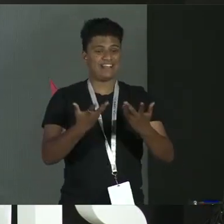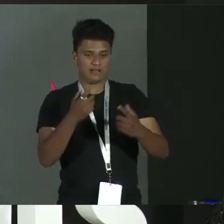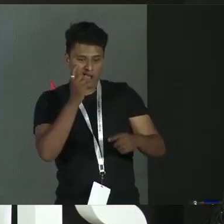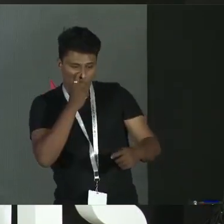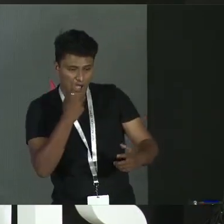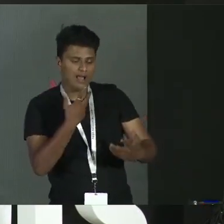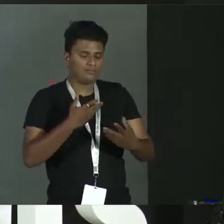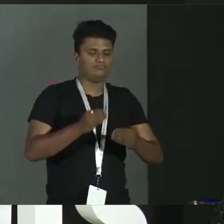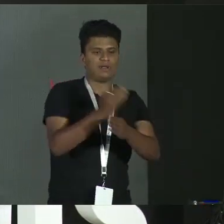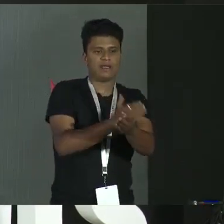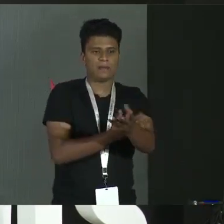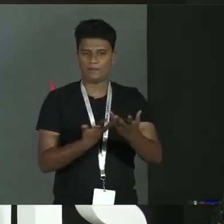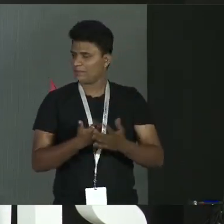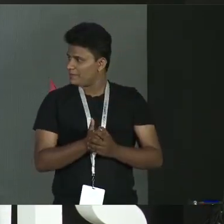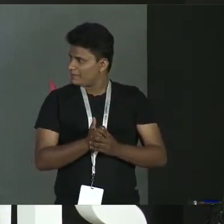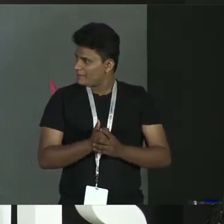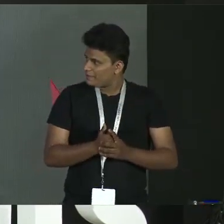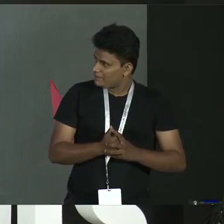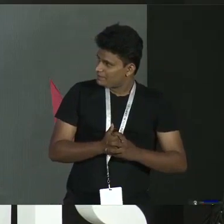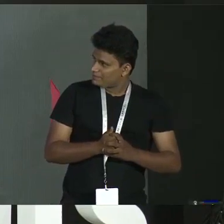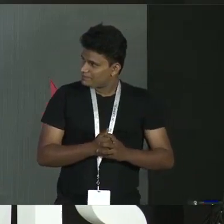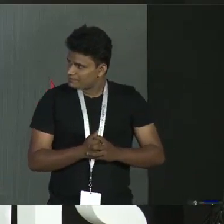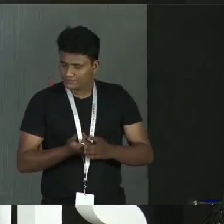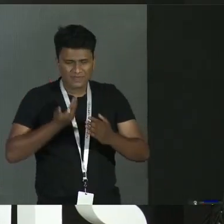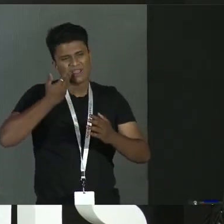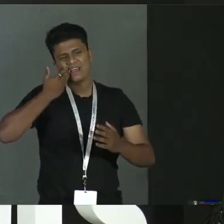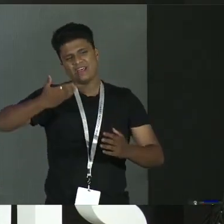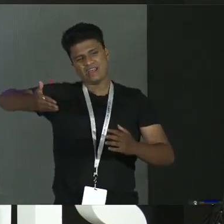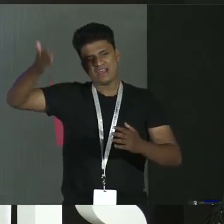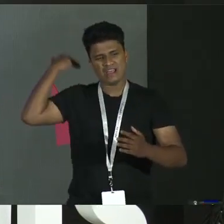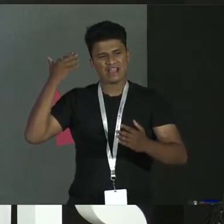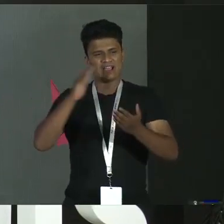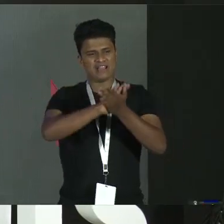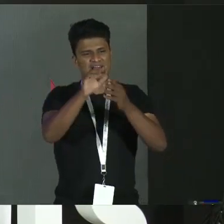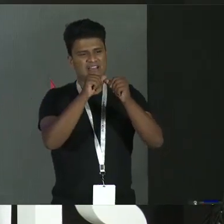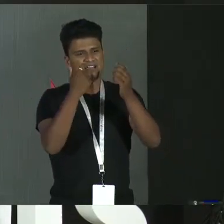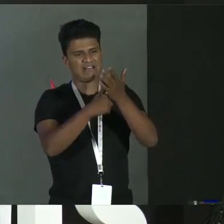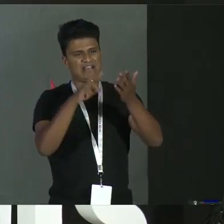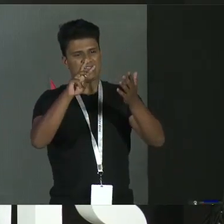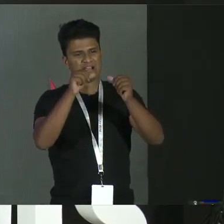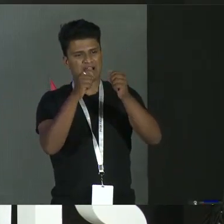Harvard wouldn't admit Helen because back then, Harvard was only for men.